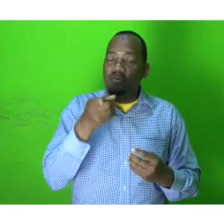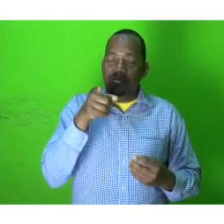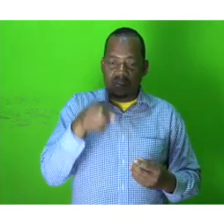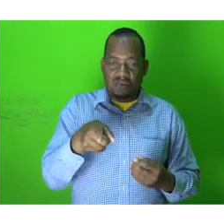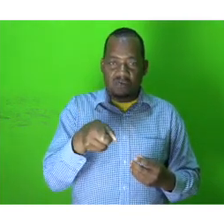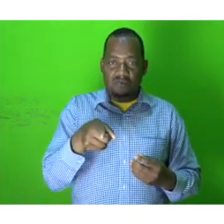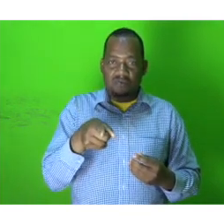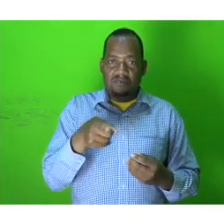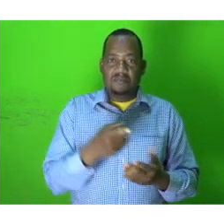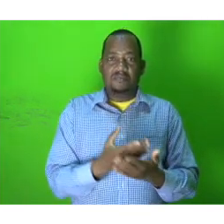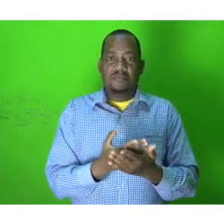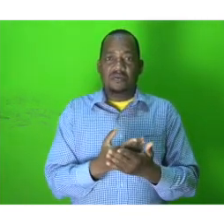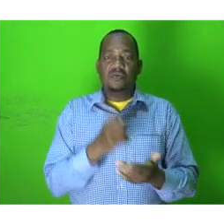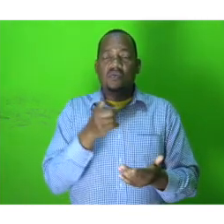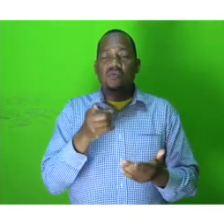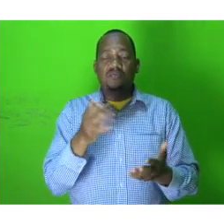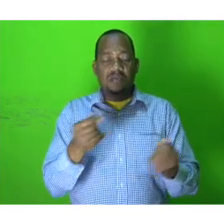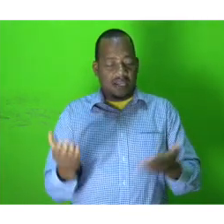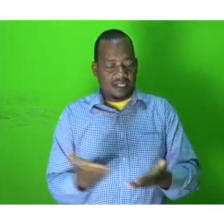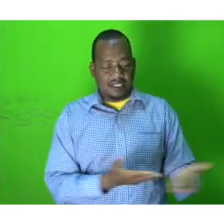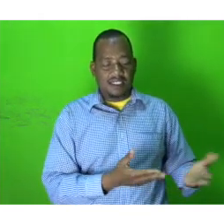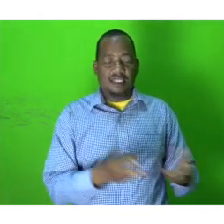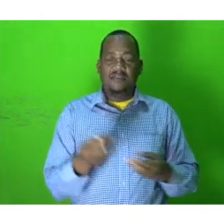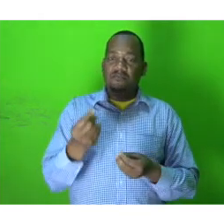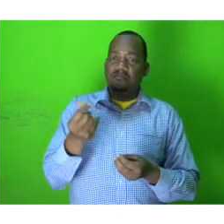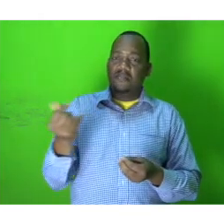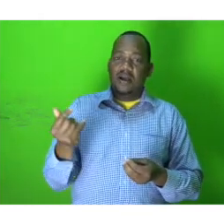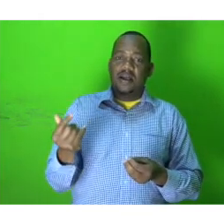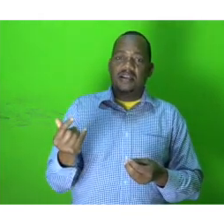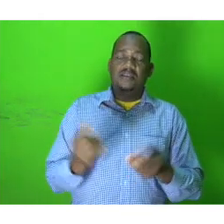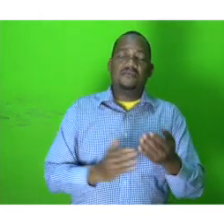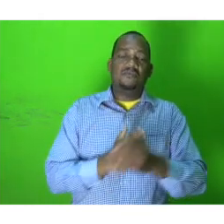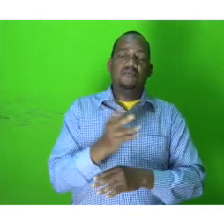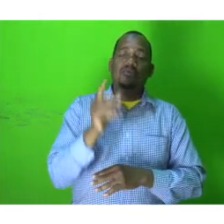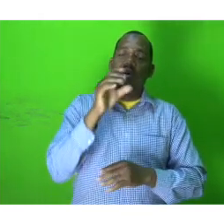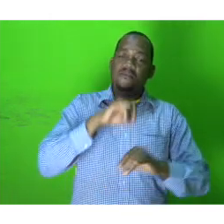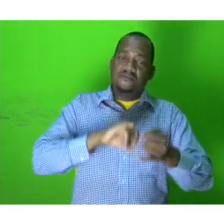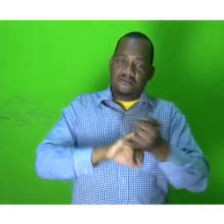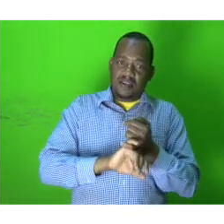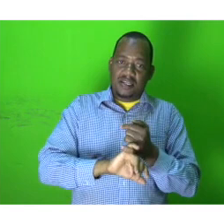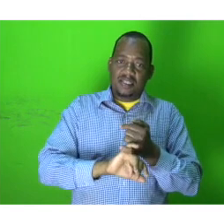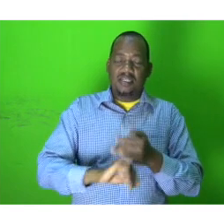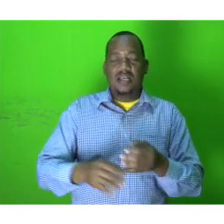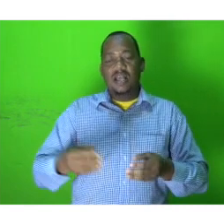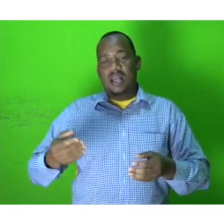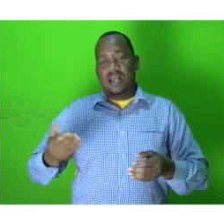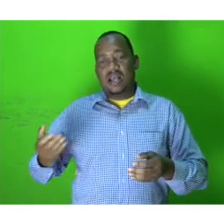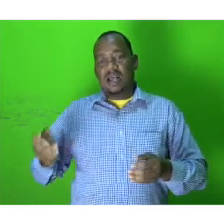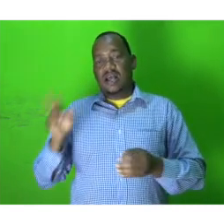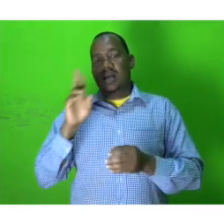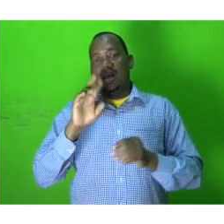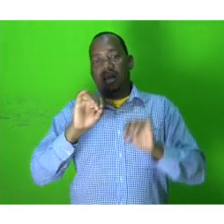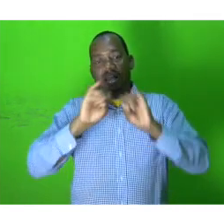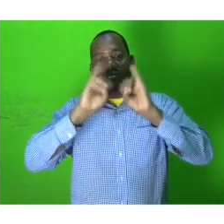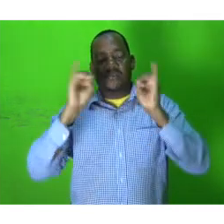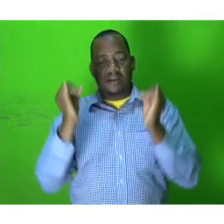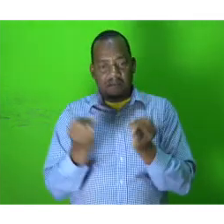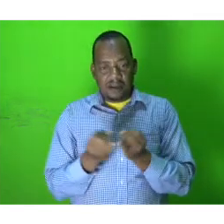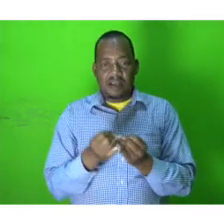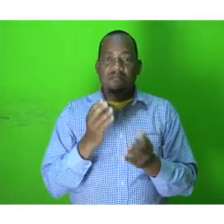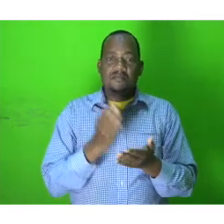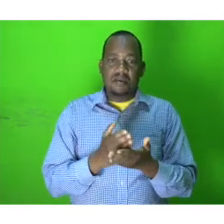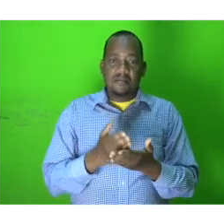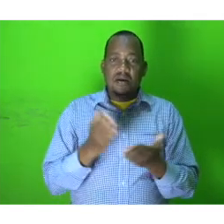without informing you, or you may receive money from your friend, relative, through